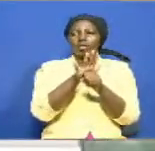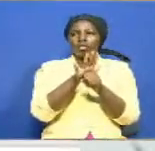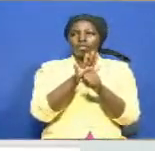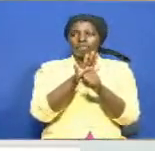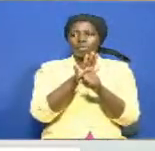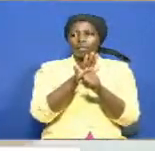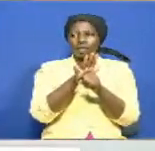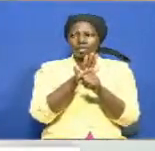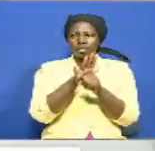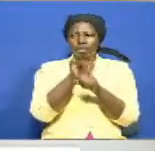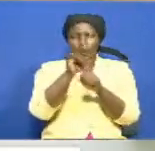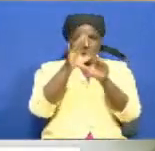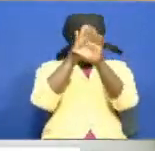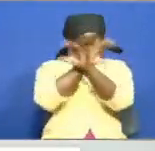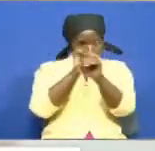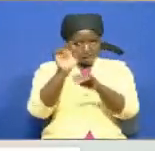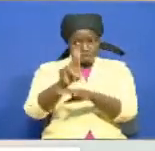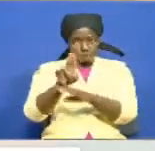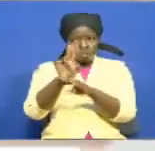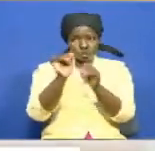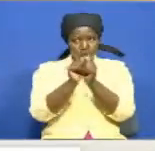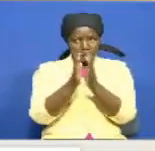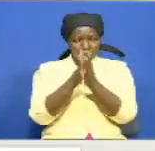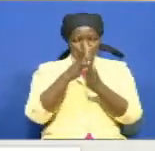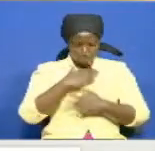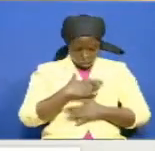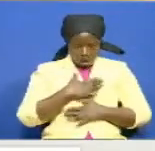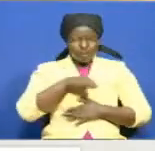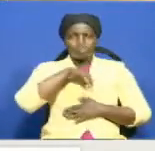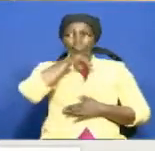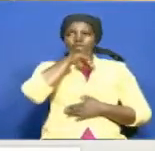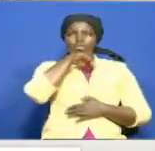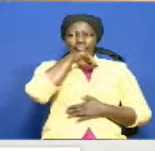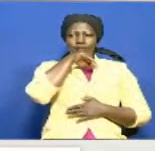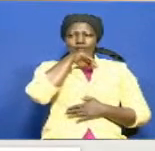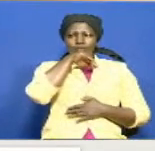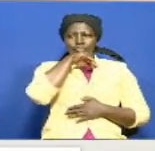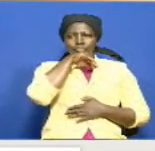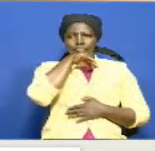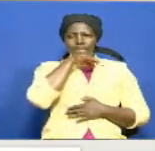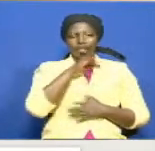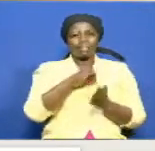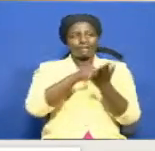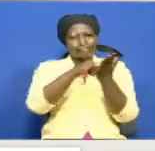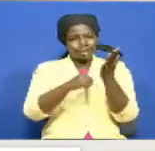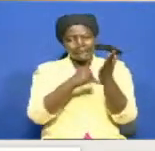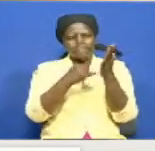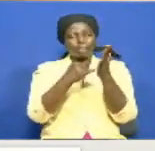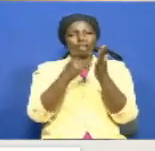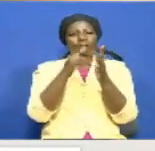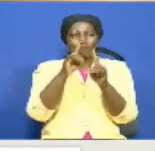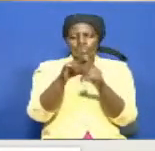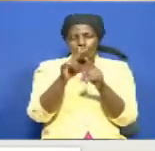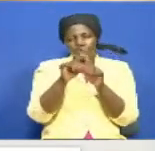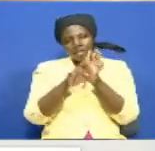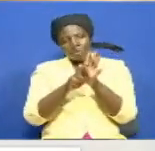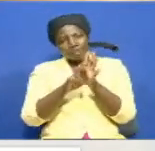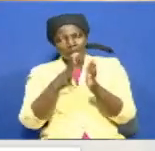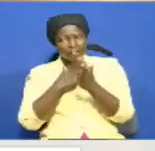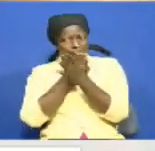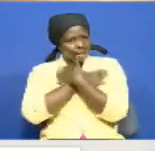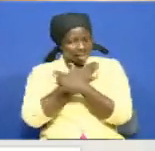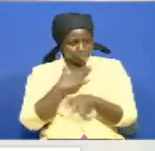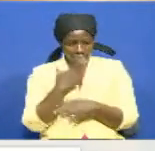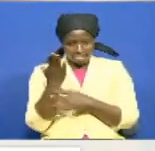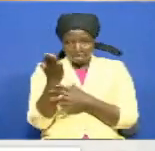Excellency President Kenyatta and Right Honorable Raila Odinga. Just on behalf of my colleagues who are here, the High